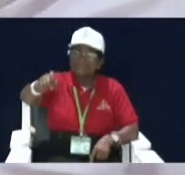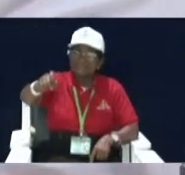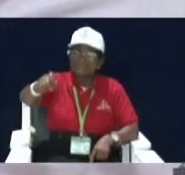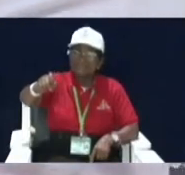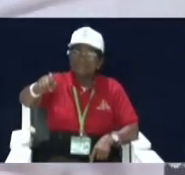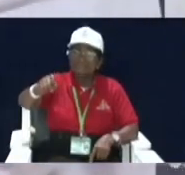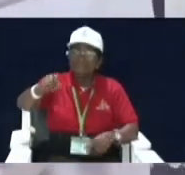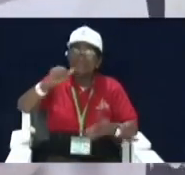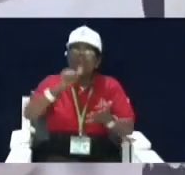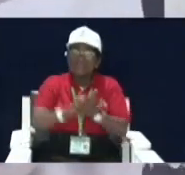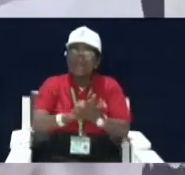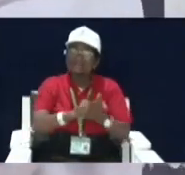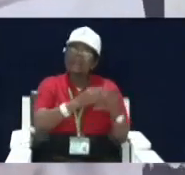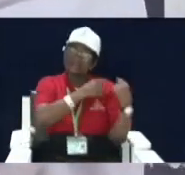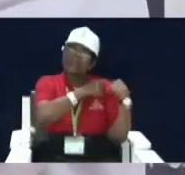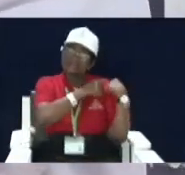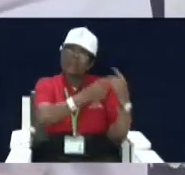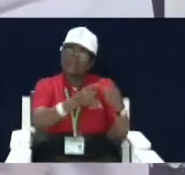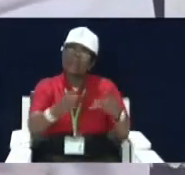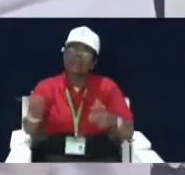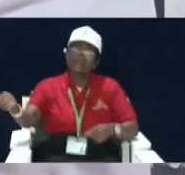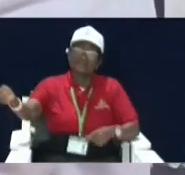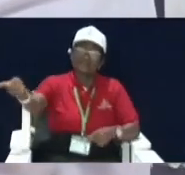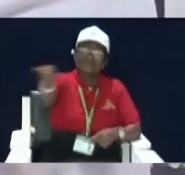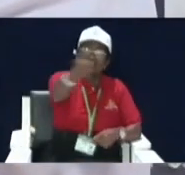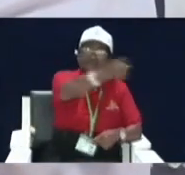that since you were born,